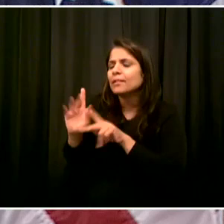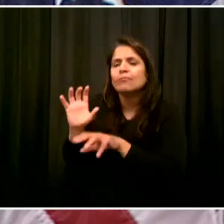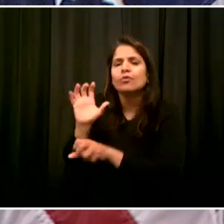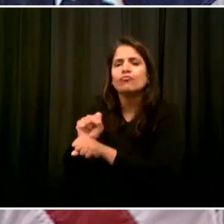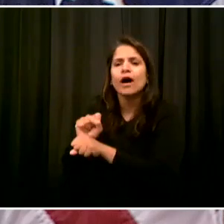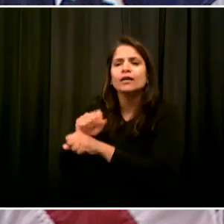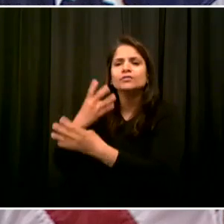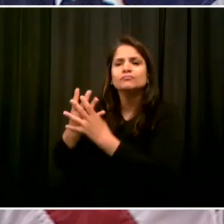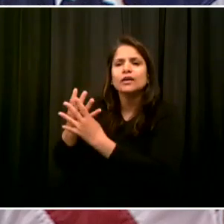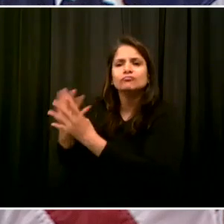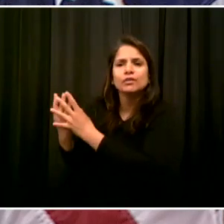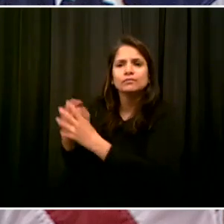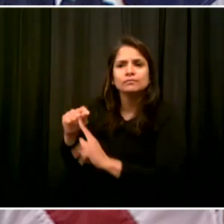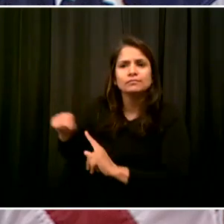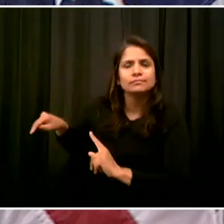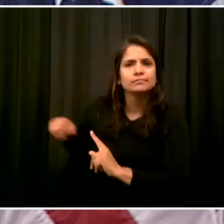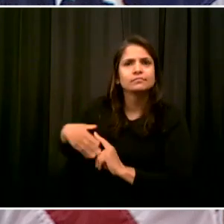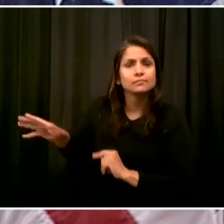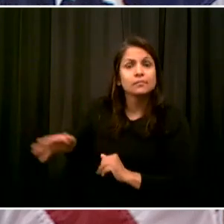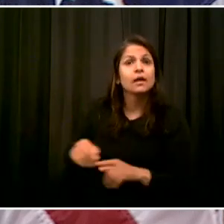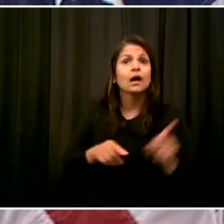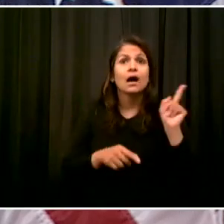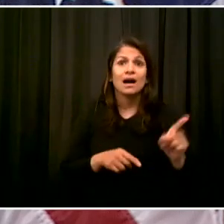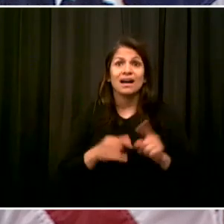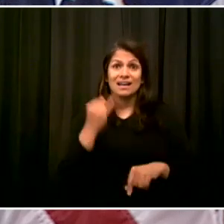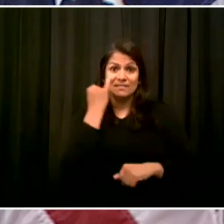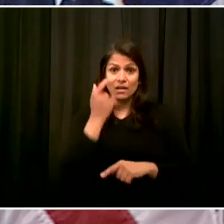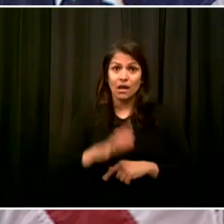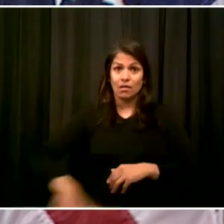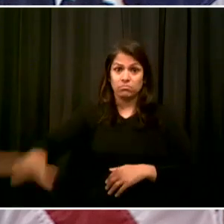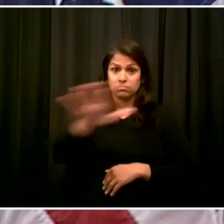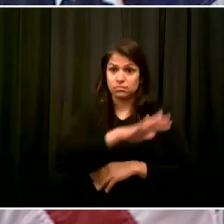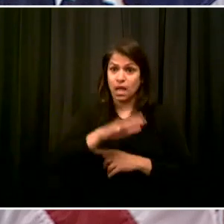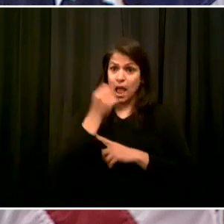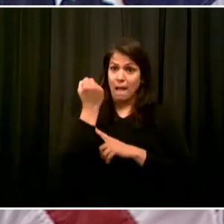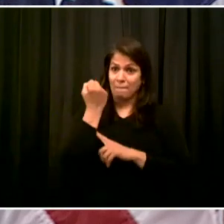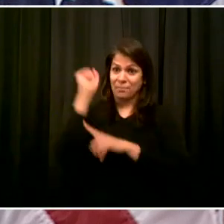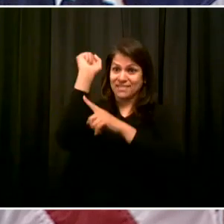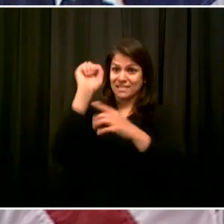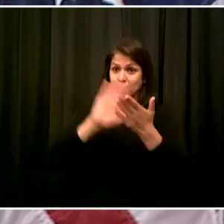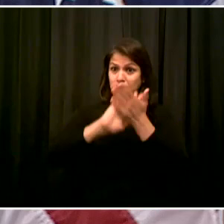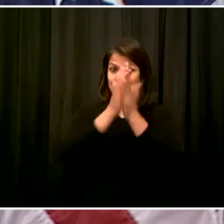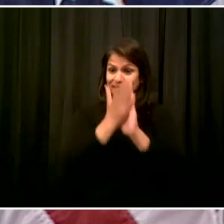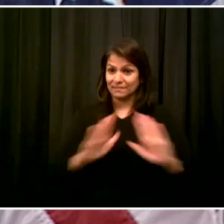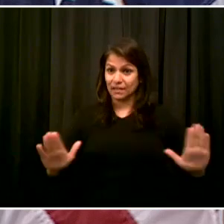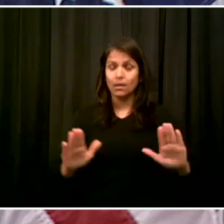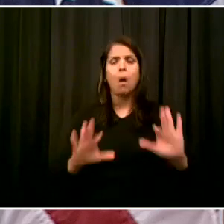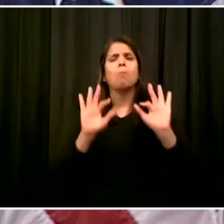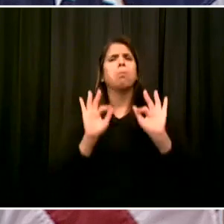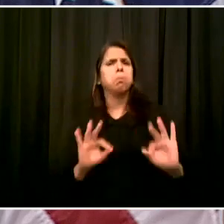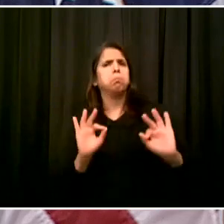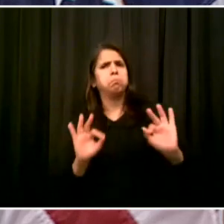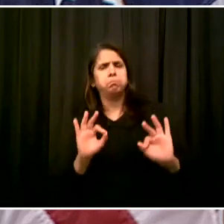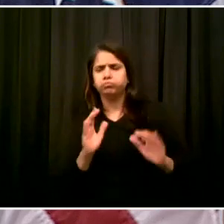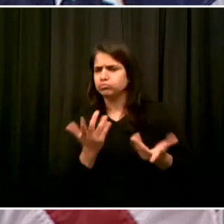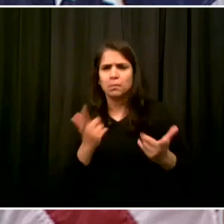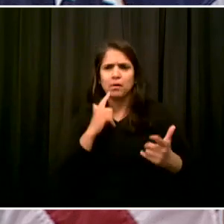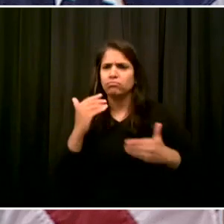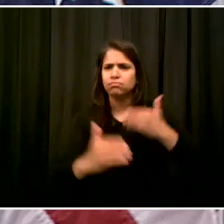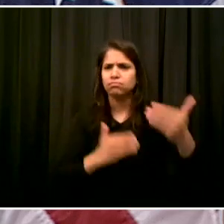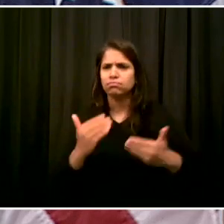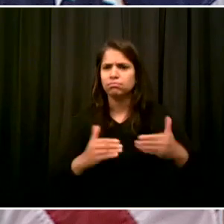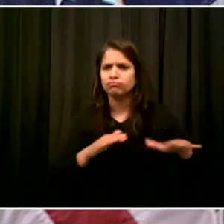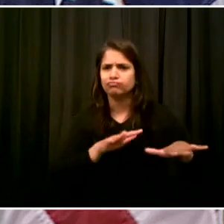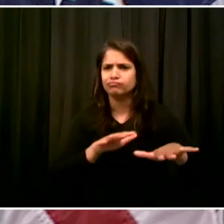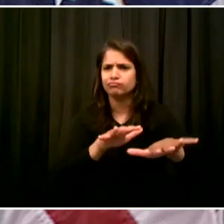they were peacefully protesting, that they were inhibited. But you got to look at all the factors.